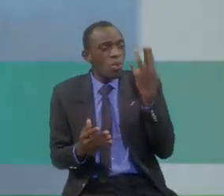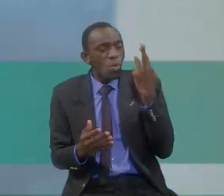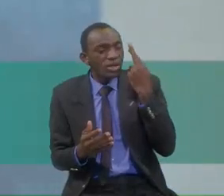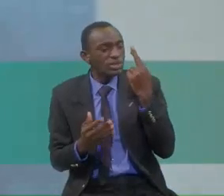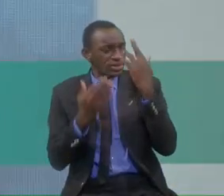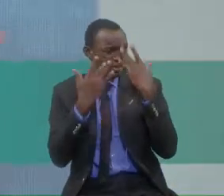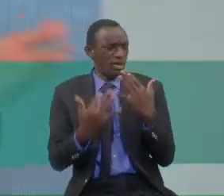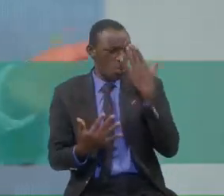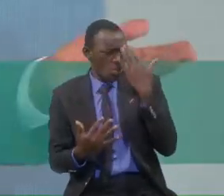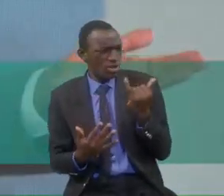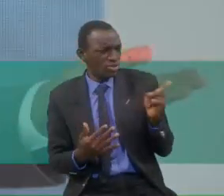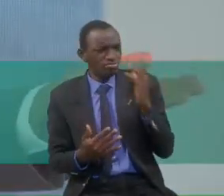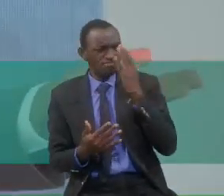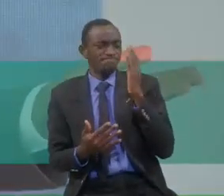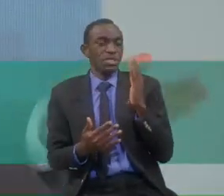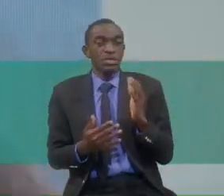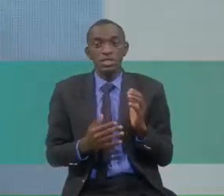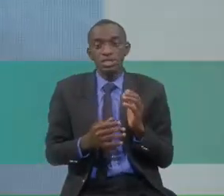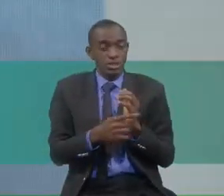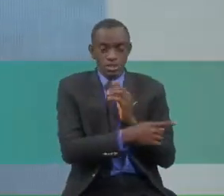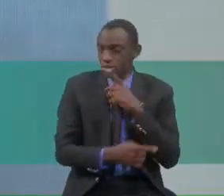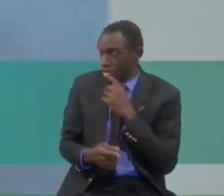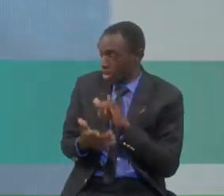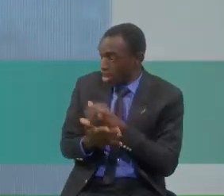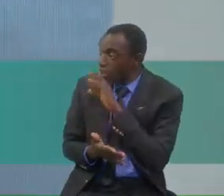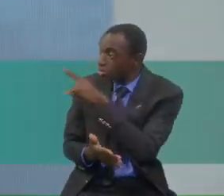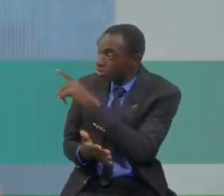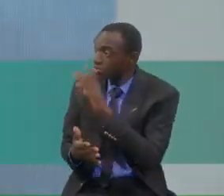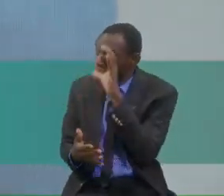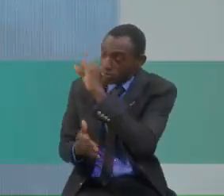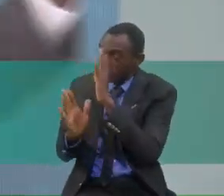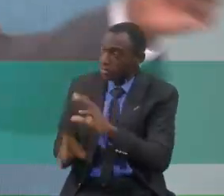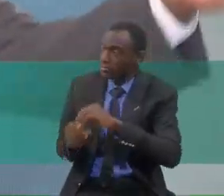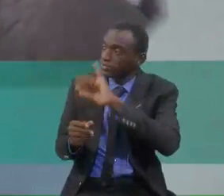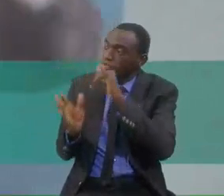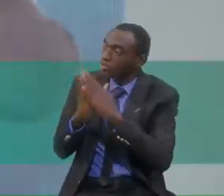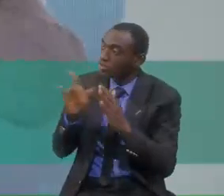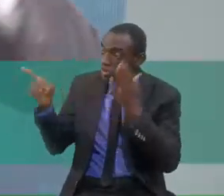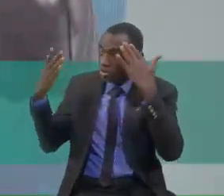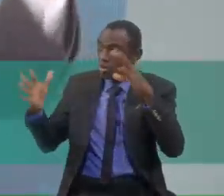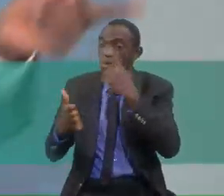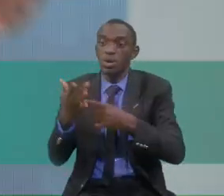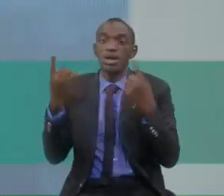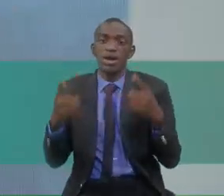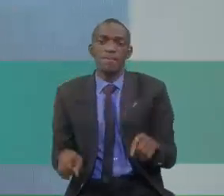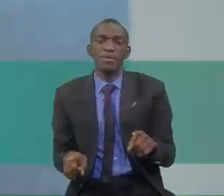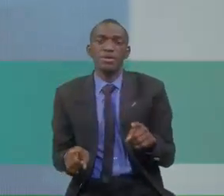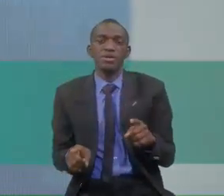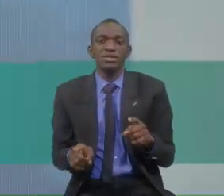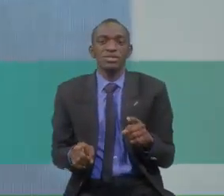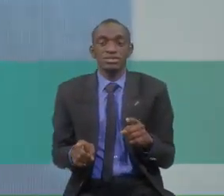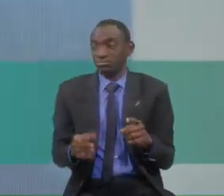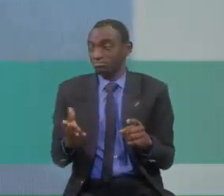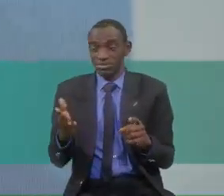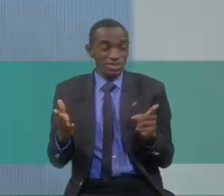in Jerusalem? Don't you know what has happened? We're sad. We're sorrowful. And when sadness and sorrow,